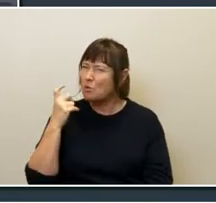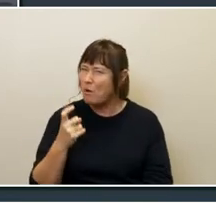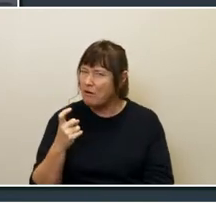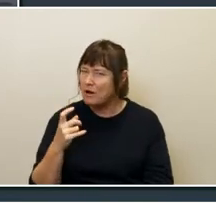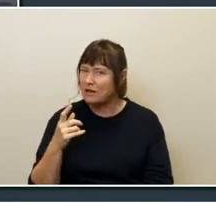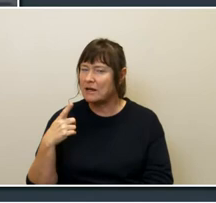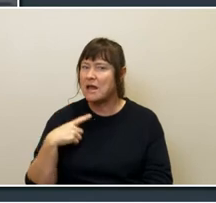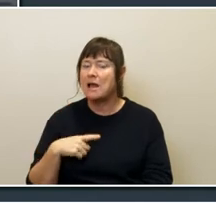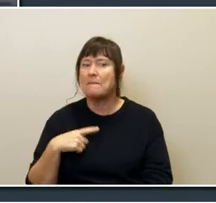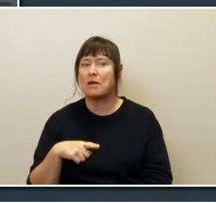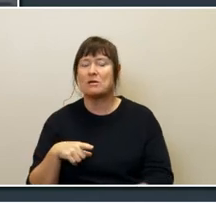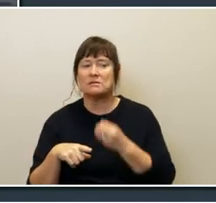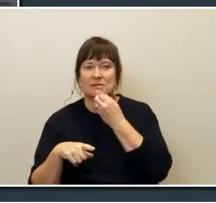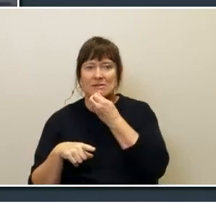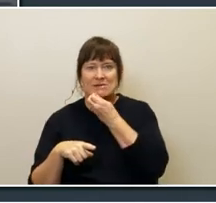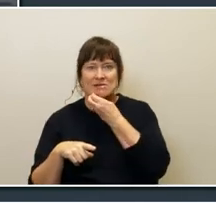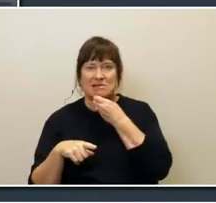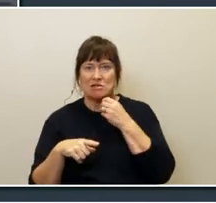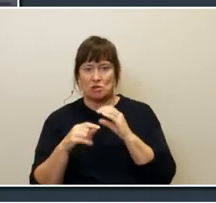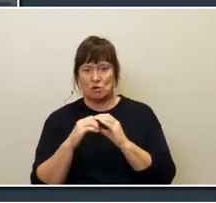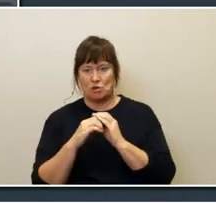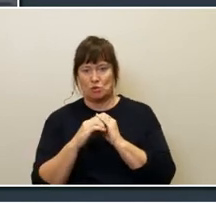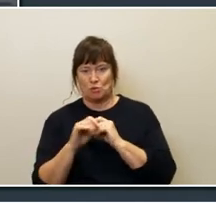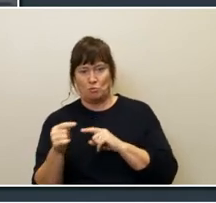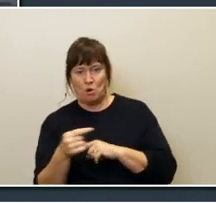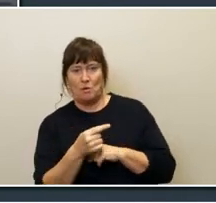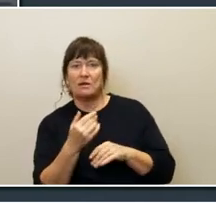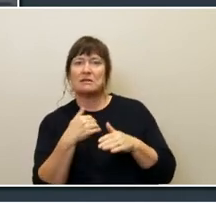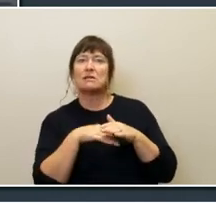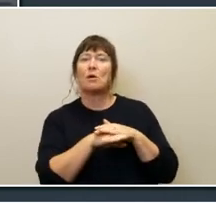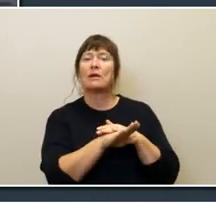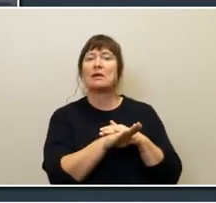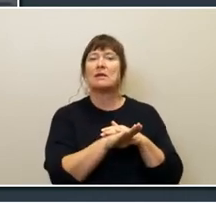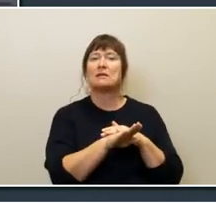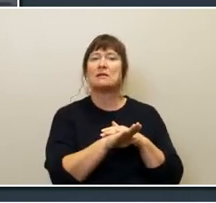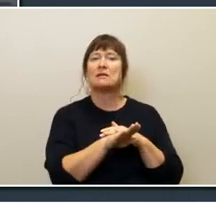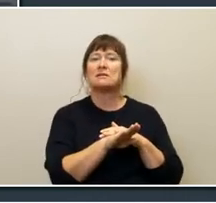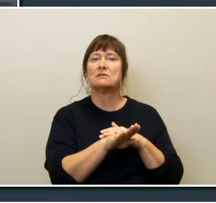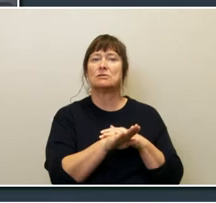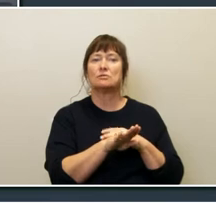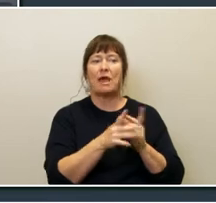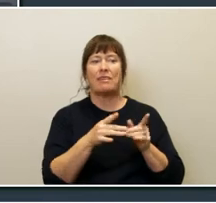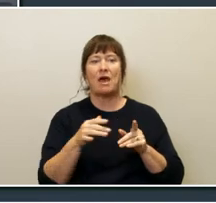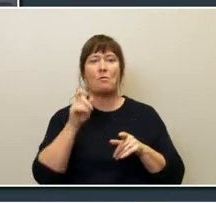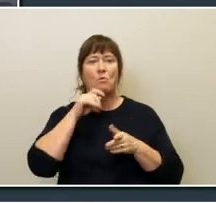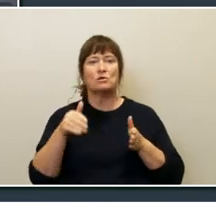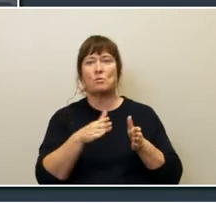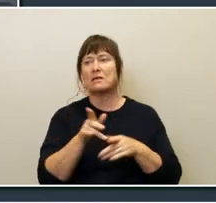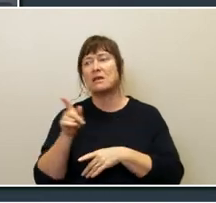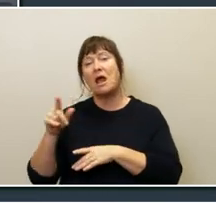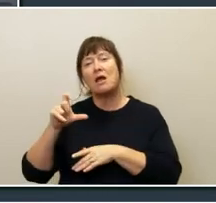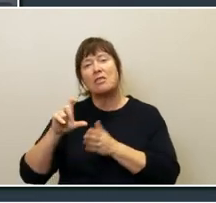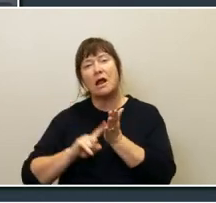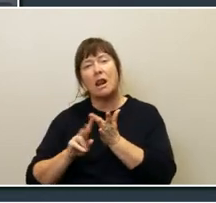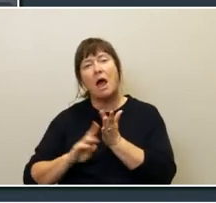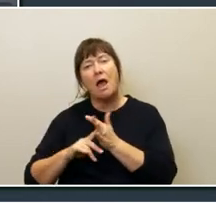because I hear it's going into the urban waterways. It's now in the Clive River under the bridge there. It's going at the